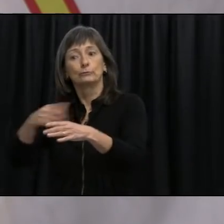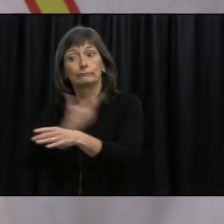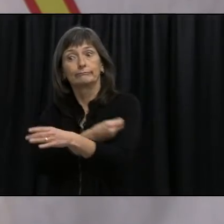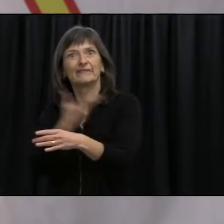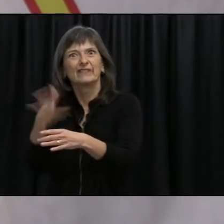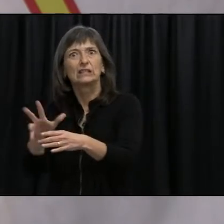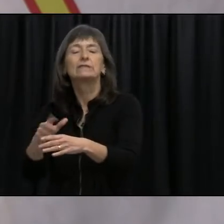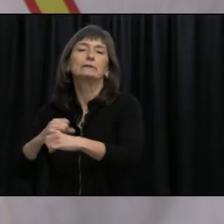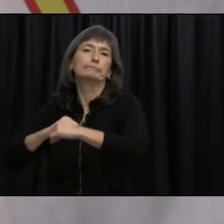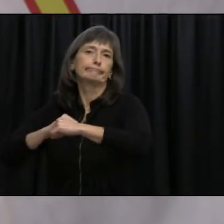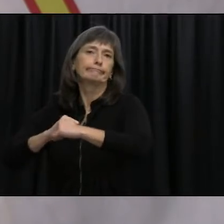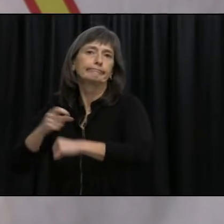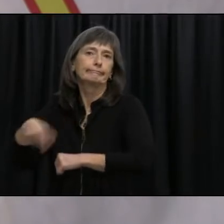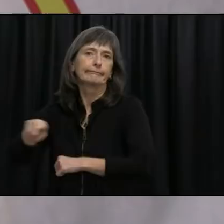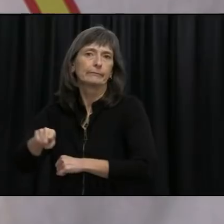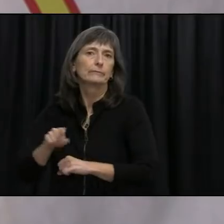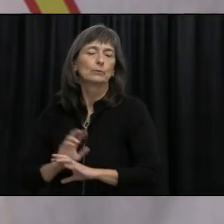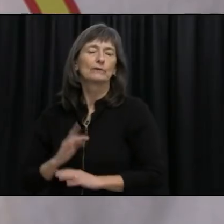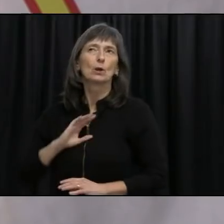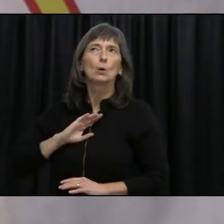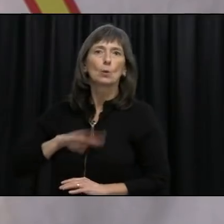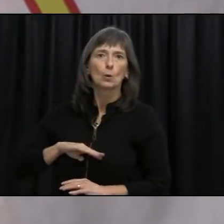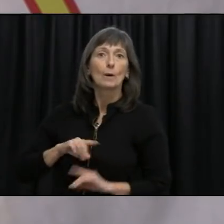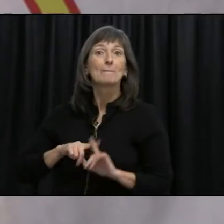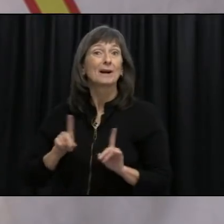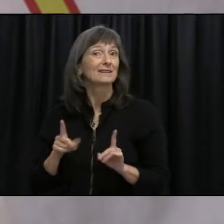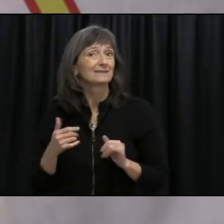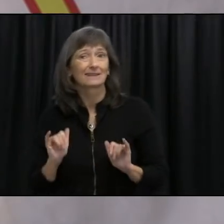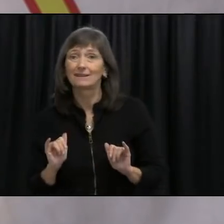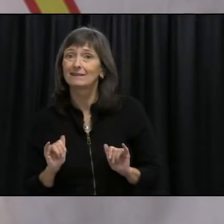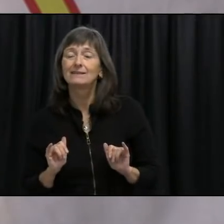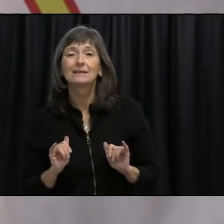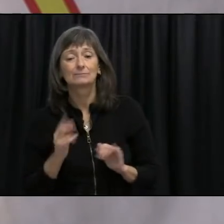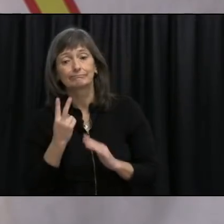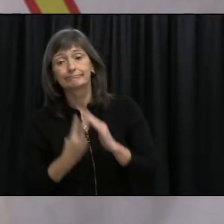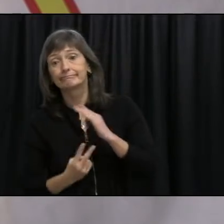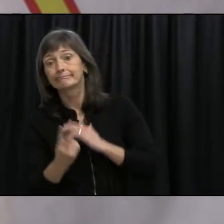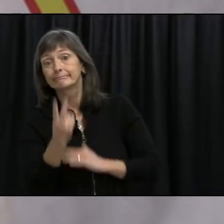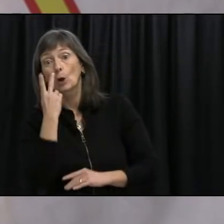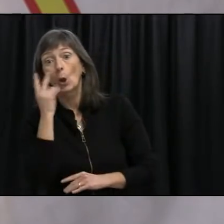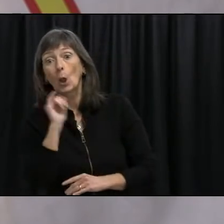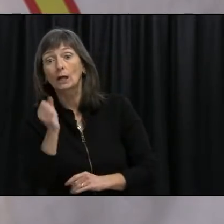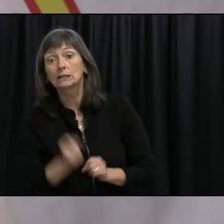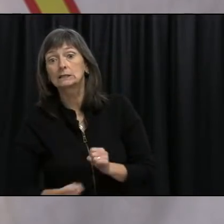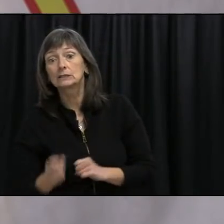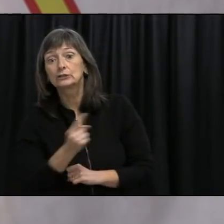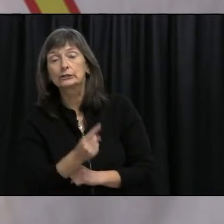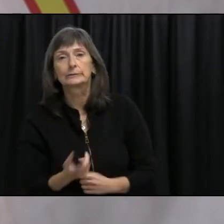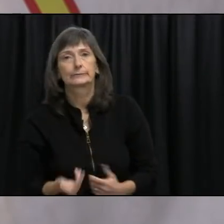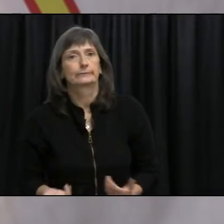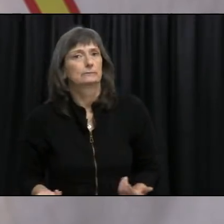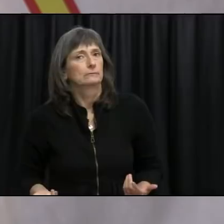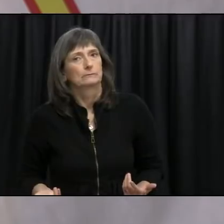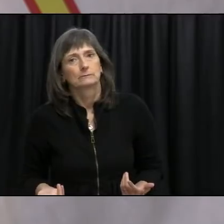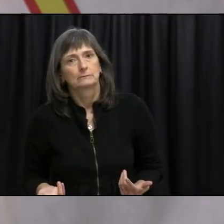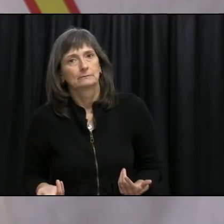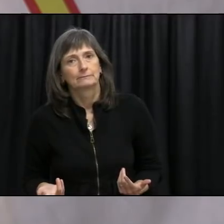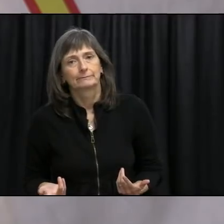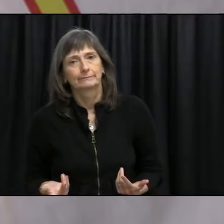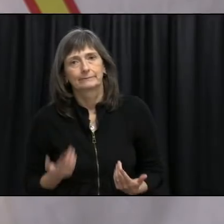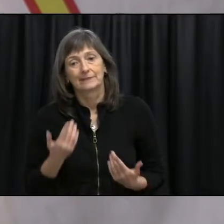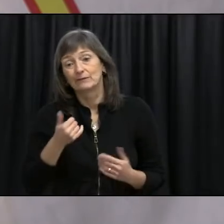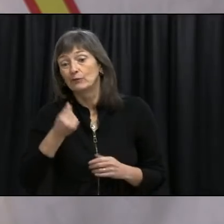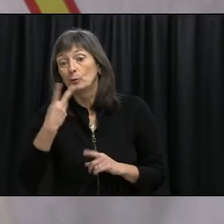helps us feel a little bit better about things. But, it is very difficult to predict what's going to happen in the